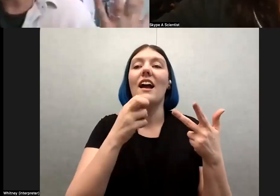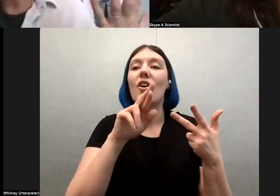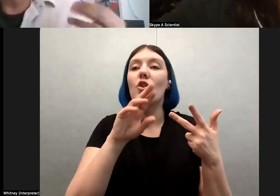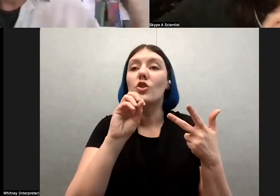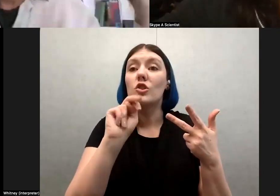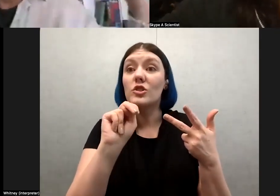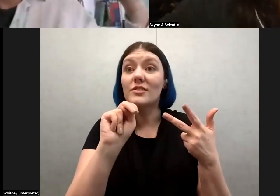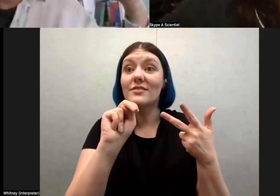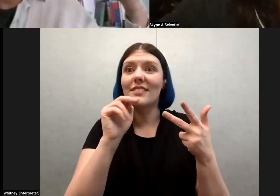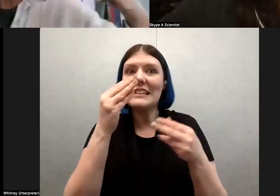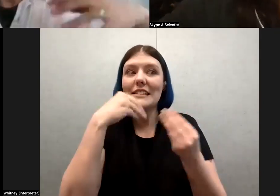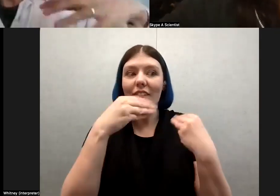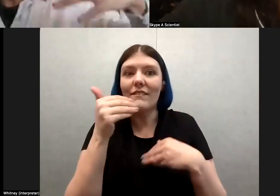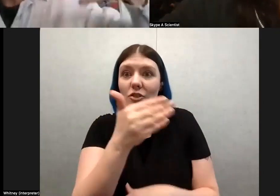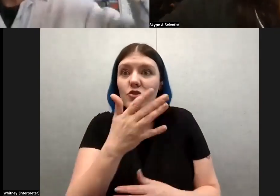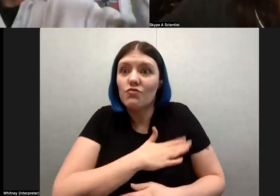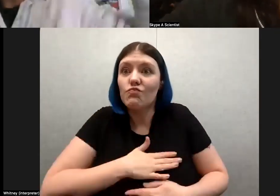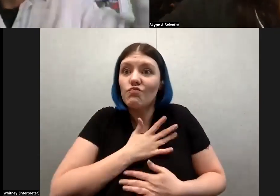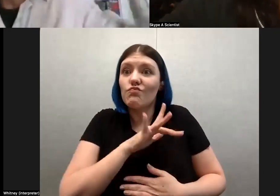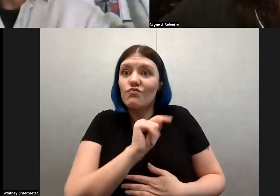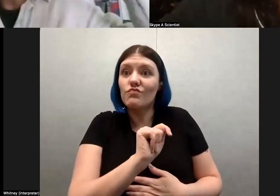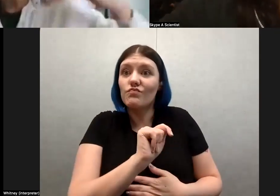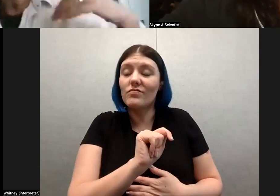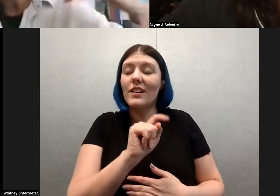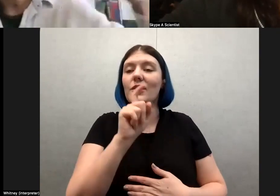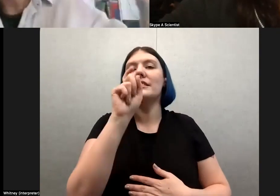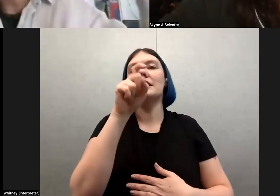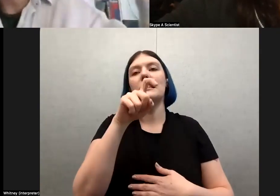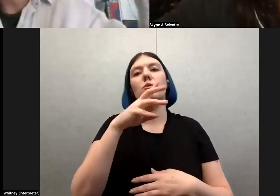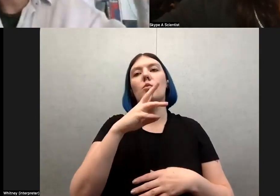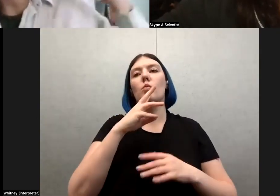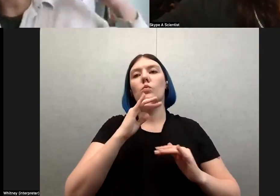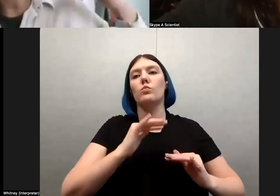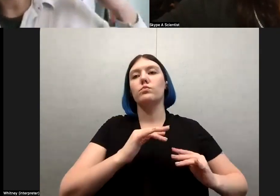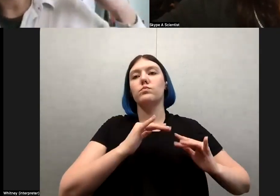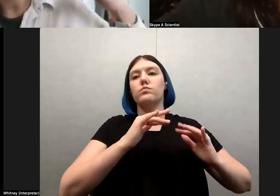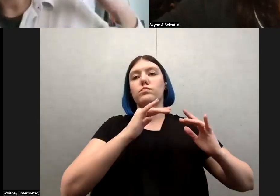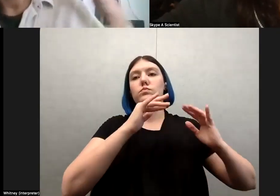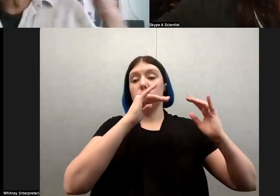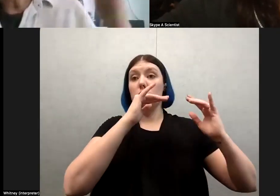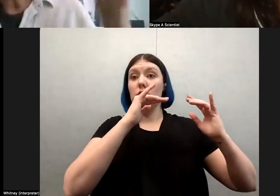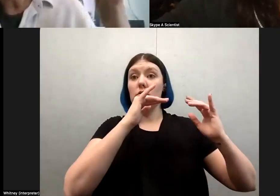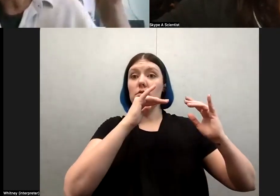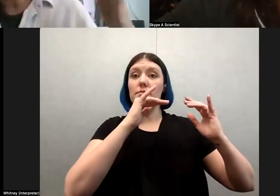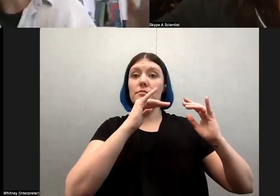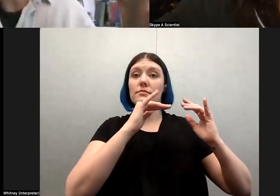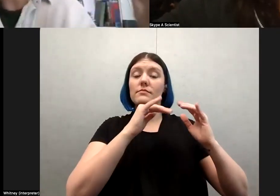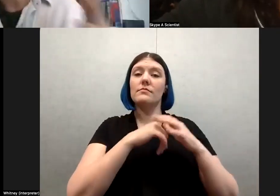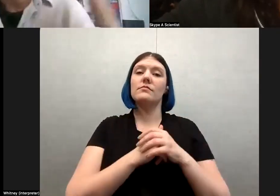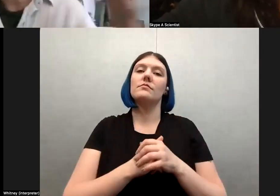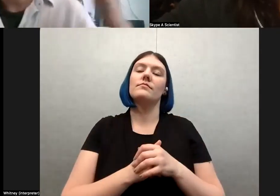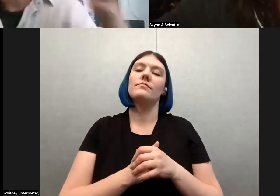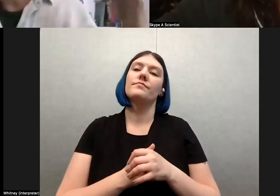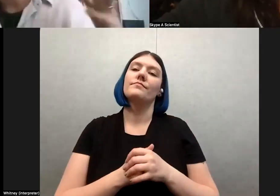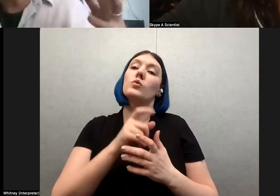eat fish. And so we need the water, we need that wet season to be a good length so that there